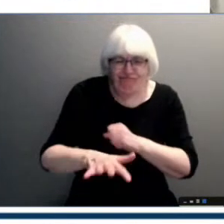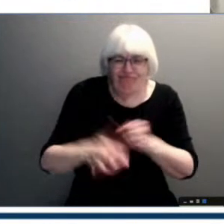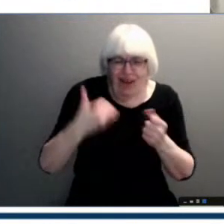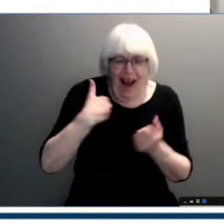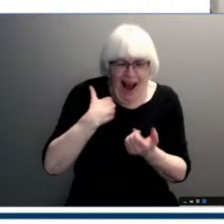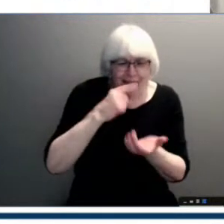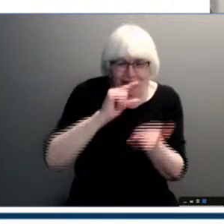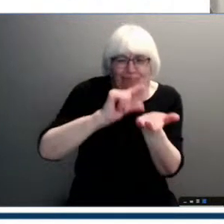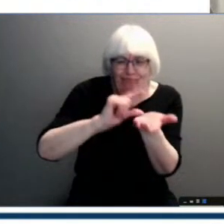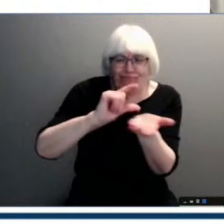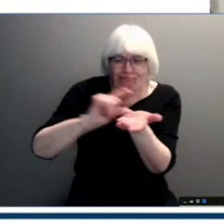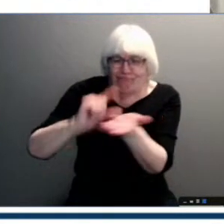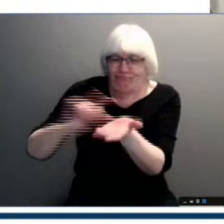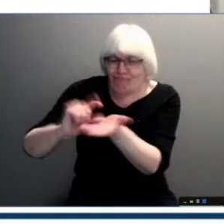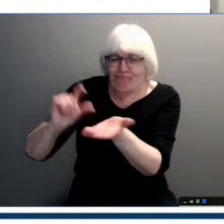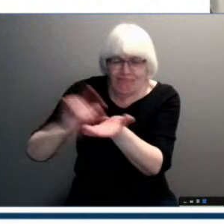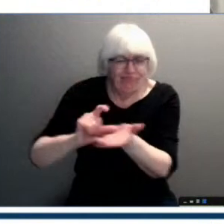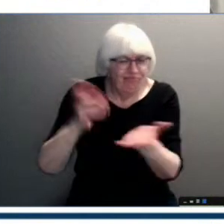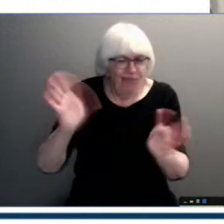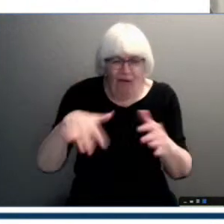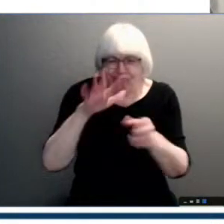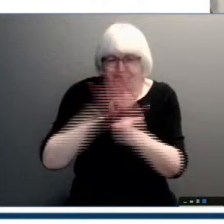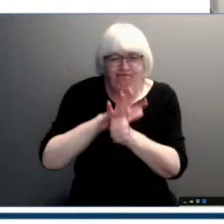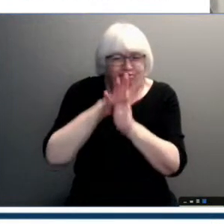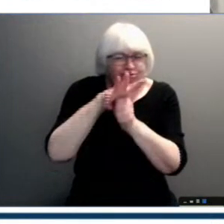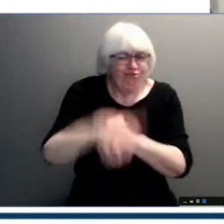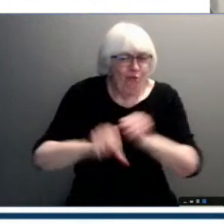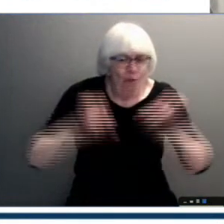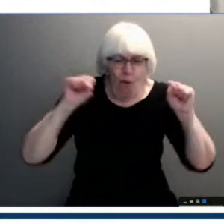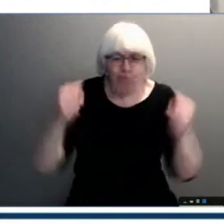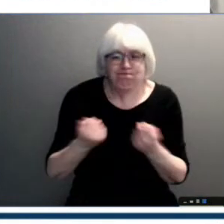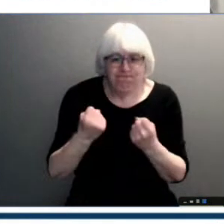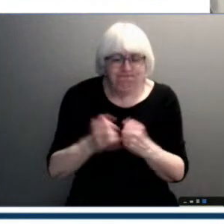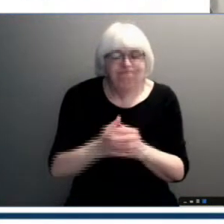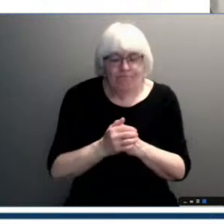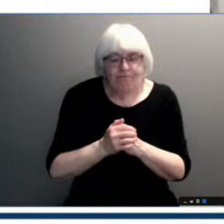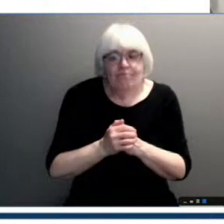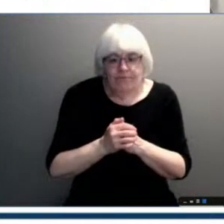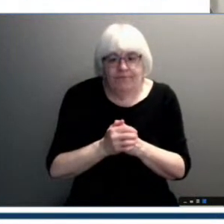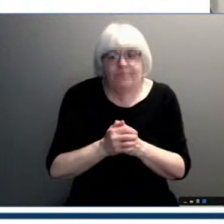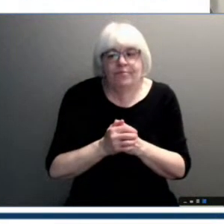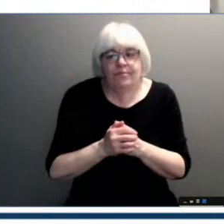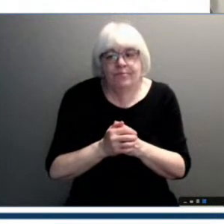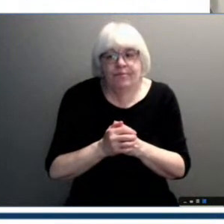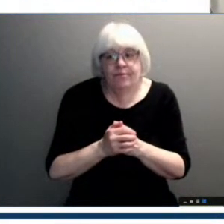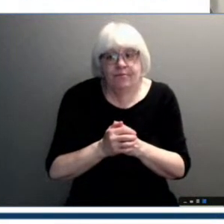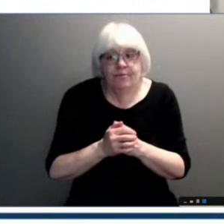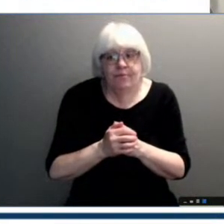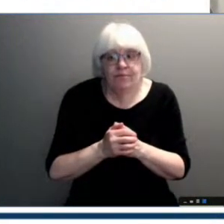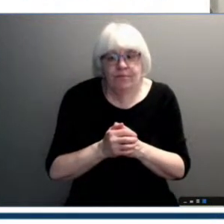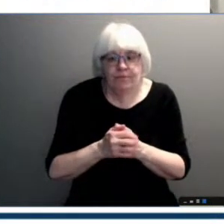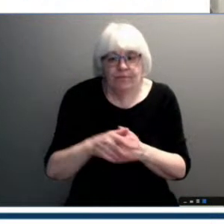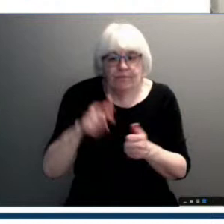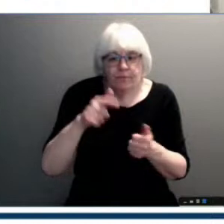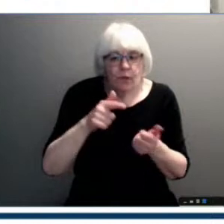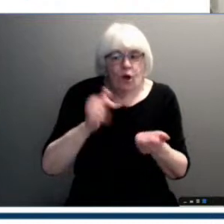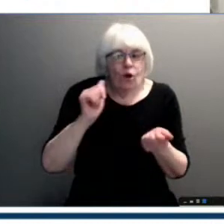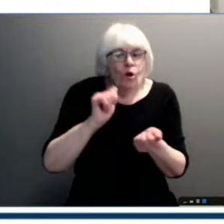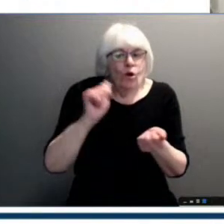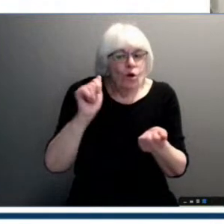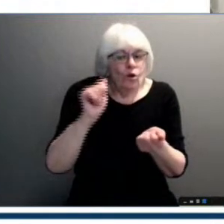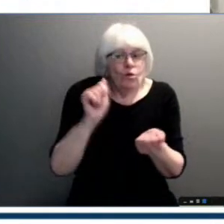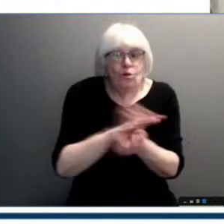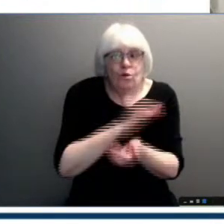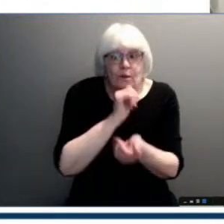Next, we'll go to John McPhee from the Chronicle Herald. Go ahead, John. Thank you. Dr. Strang, many people were